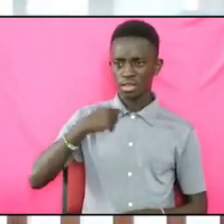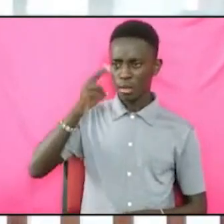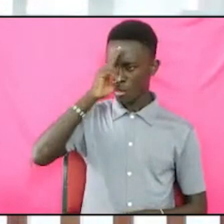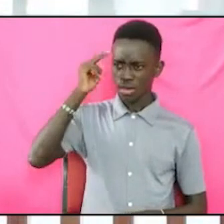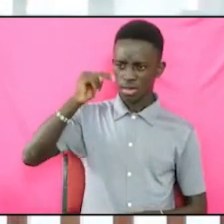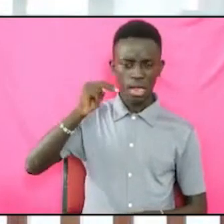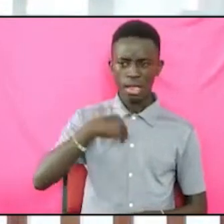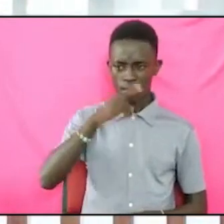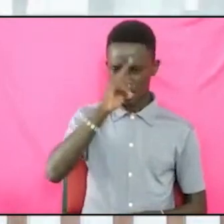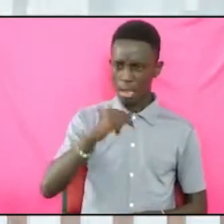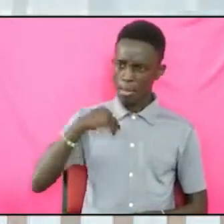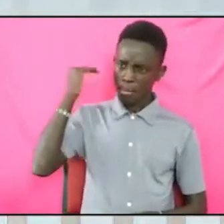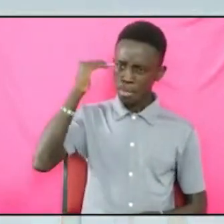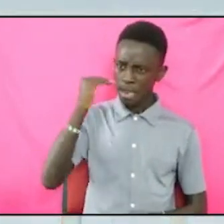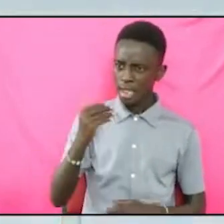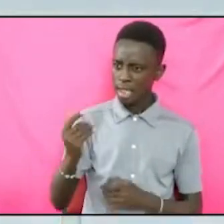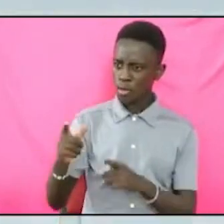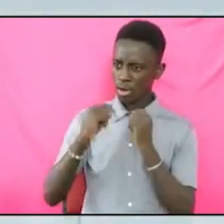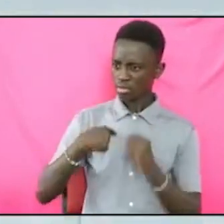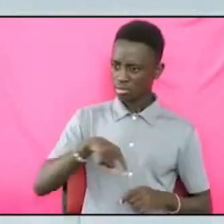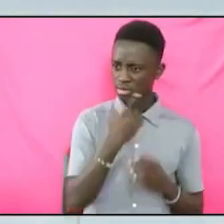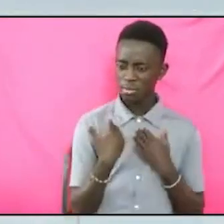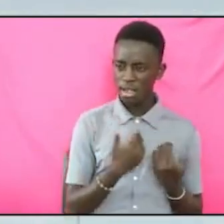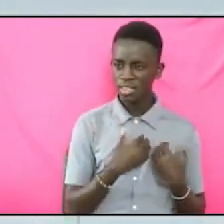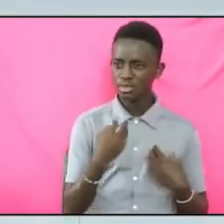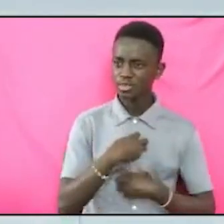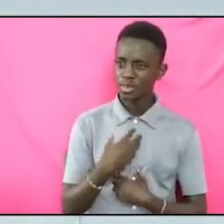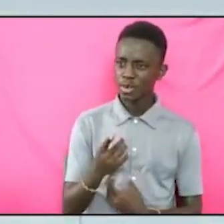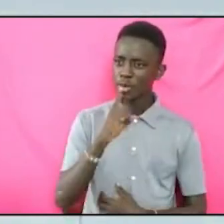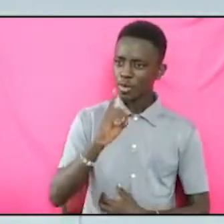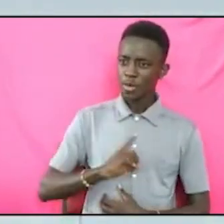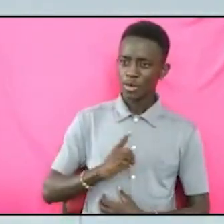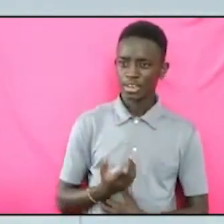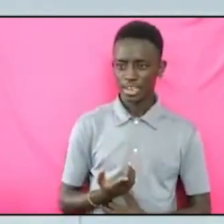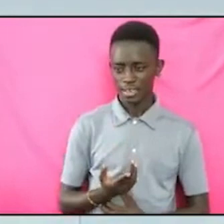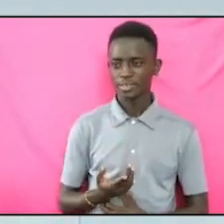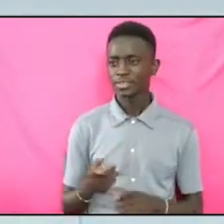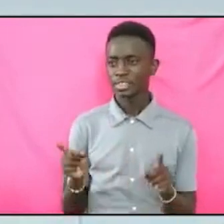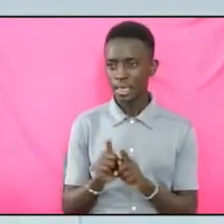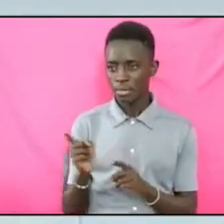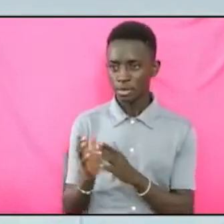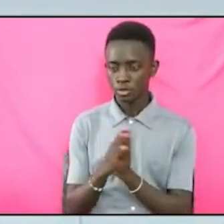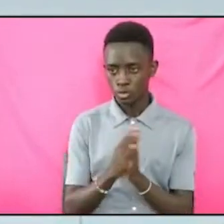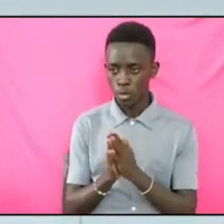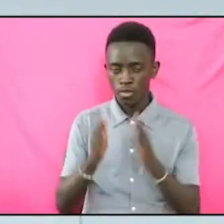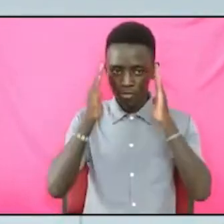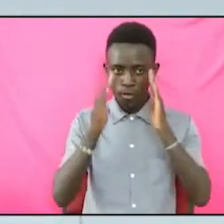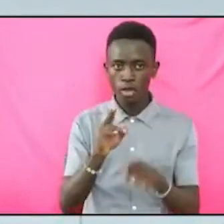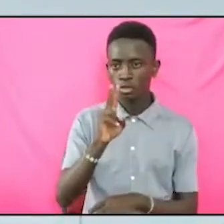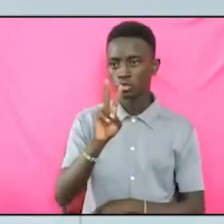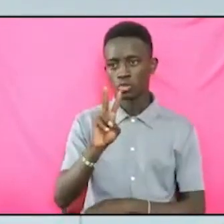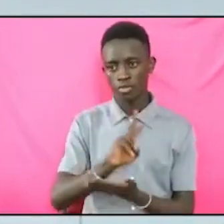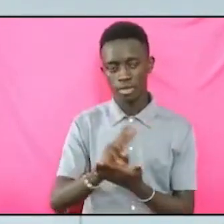healing. But I'll not major on the entire passage. I'll major on two small verses. In verse